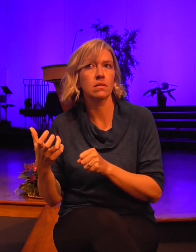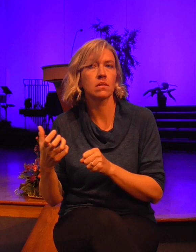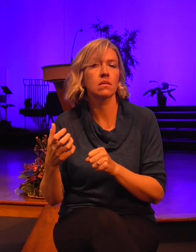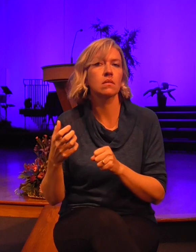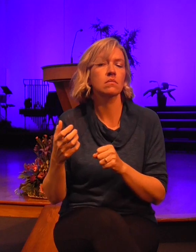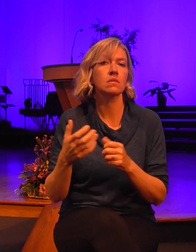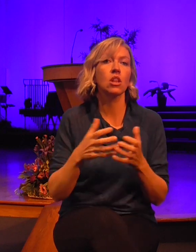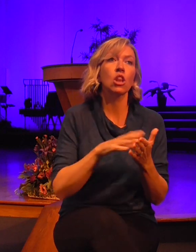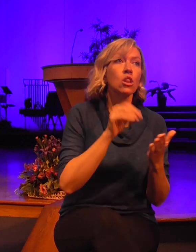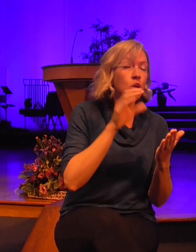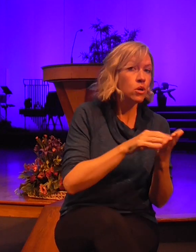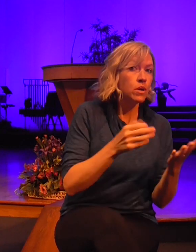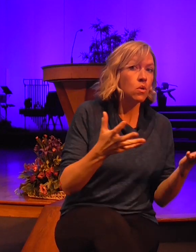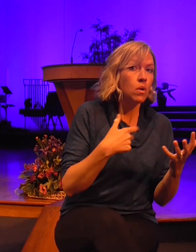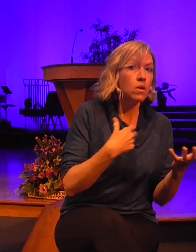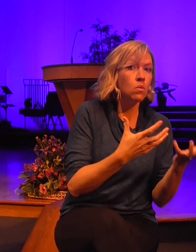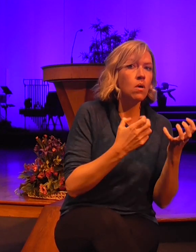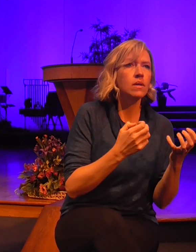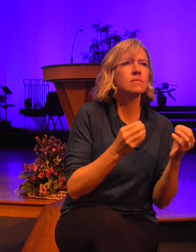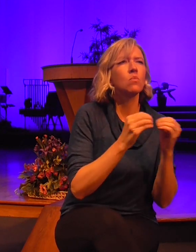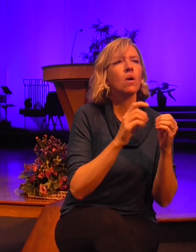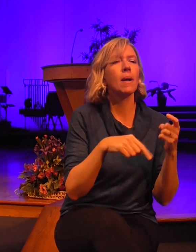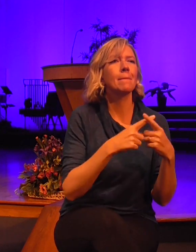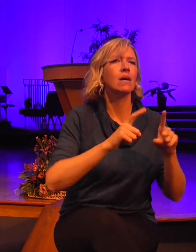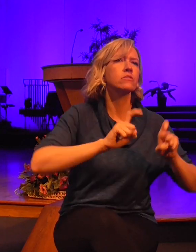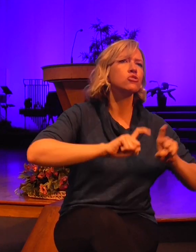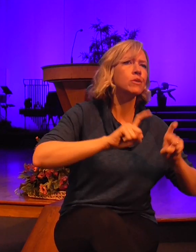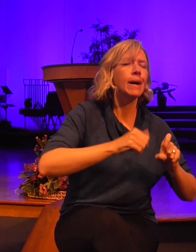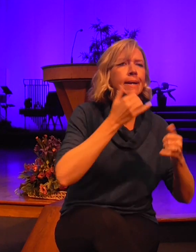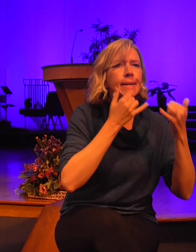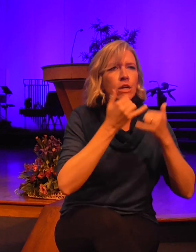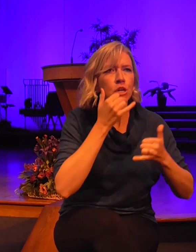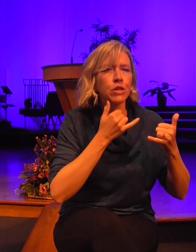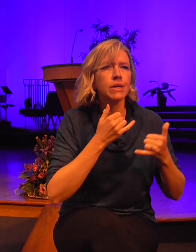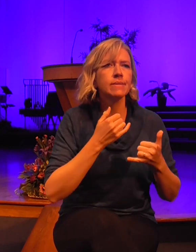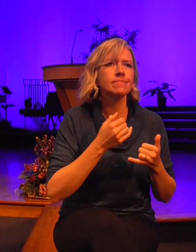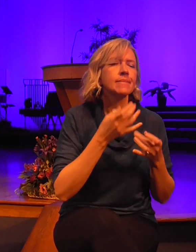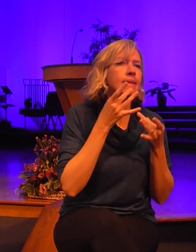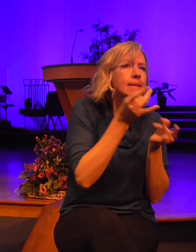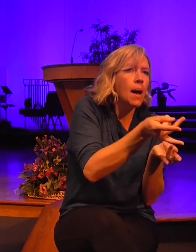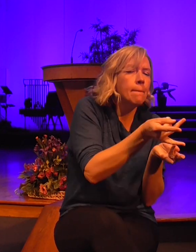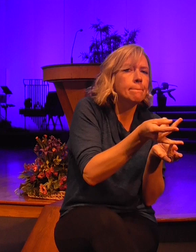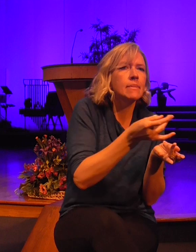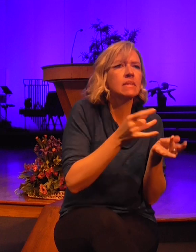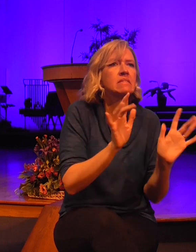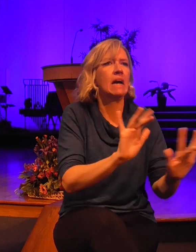learn what you want is about trial and error. It's about yum and yuck.